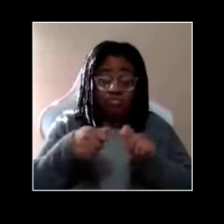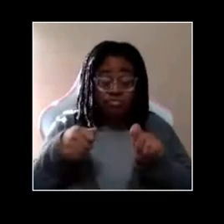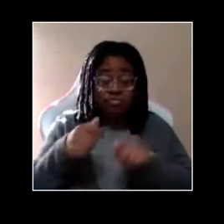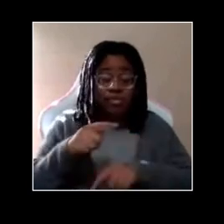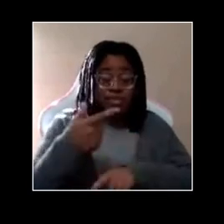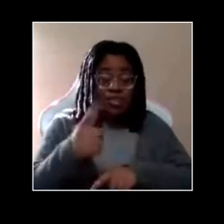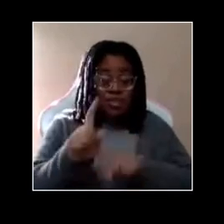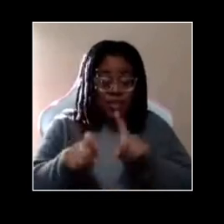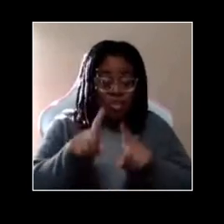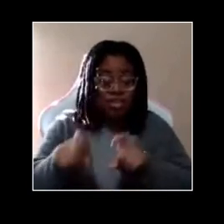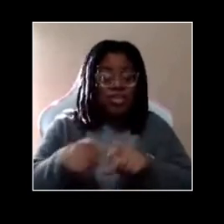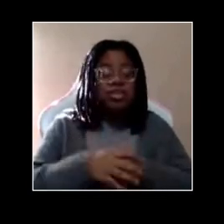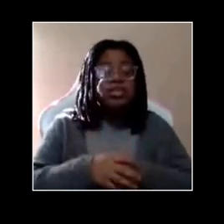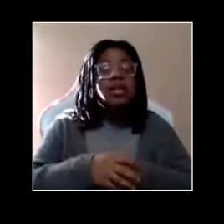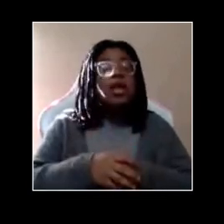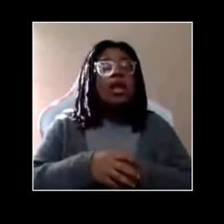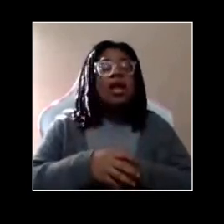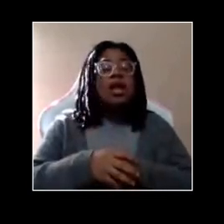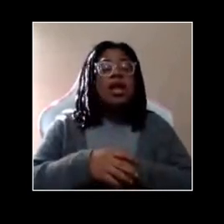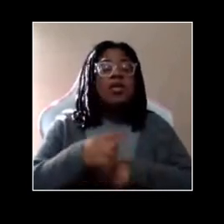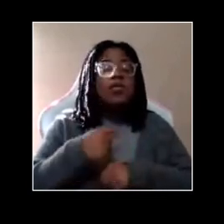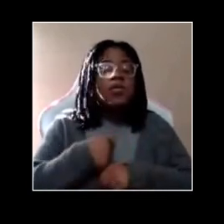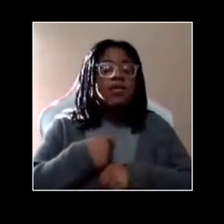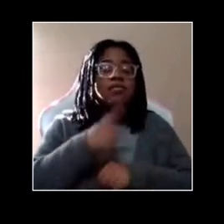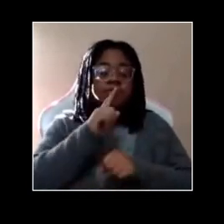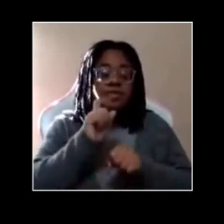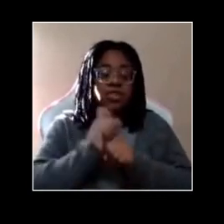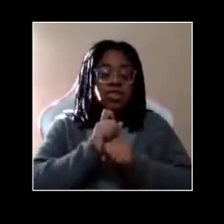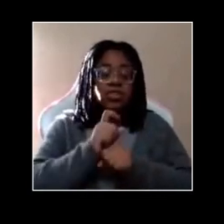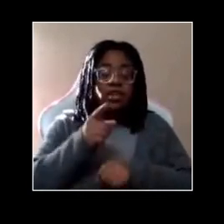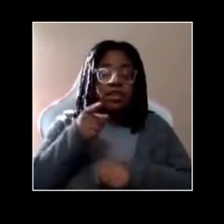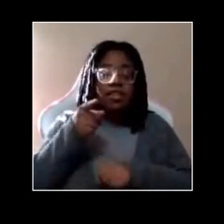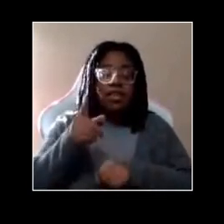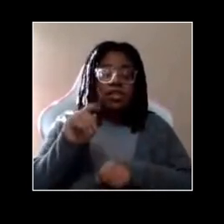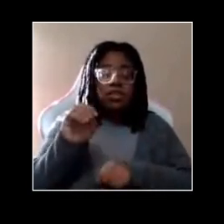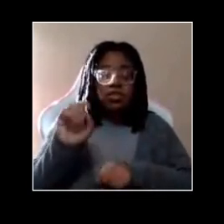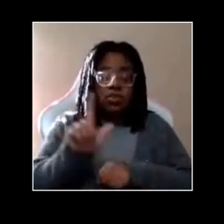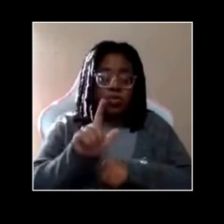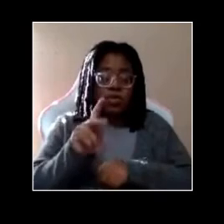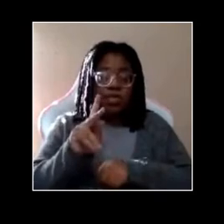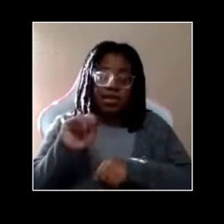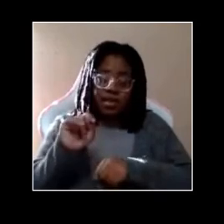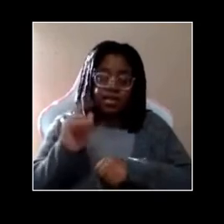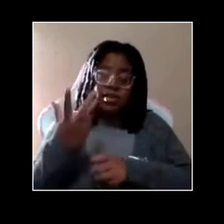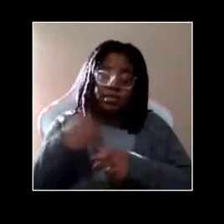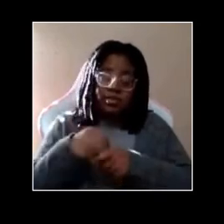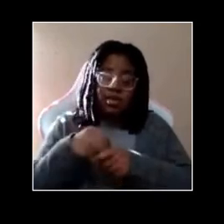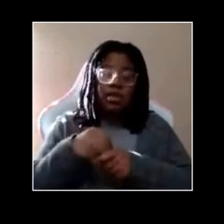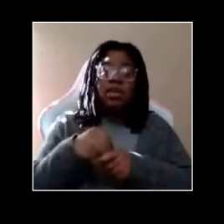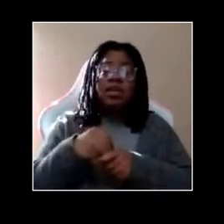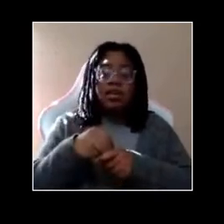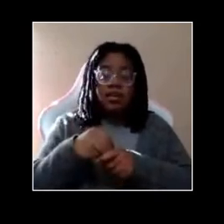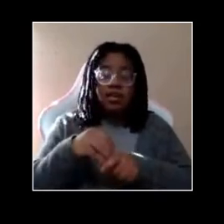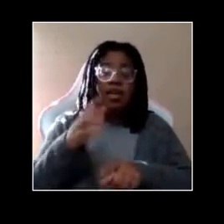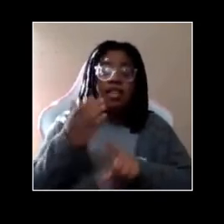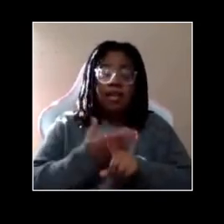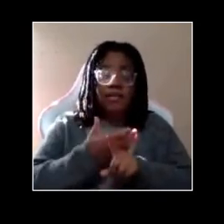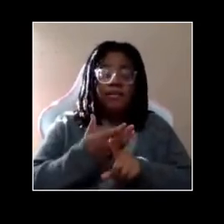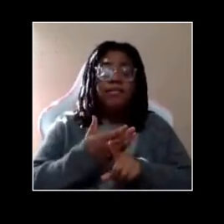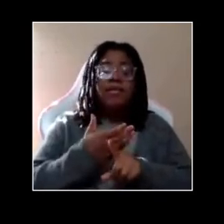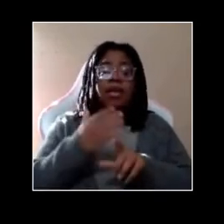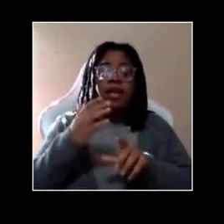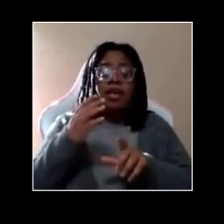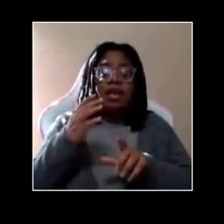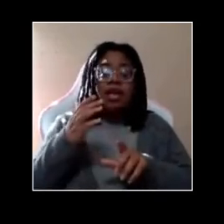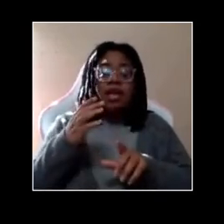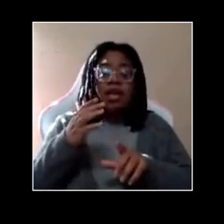question, we actually, this toolkit is part of the NRPA climate action system, so that you can